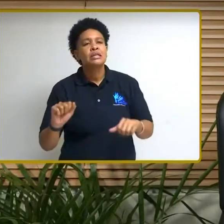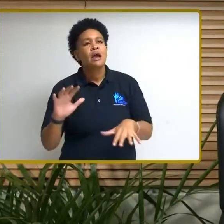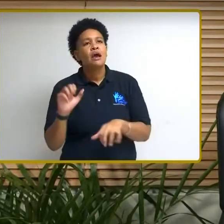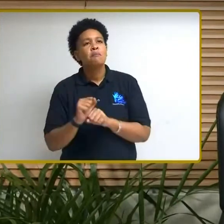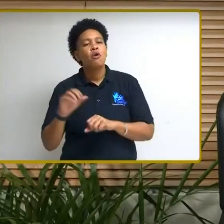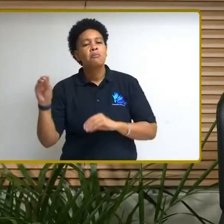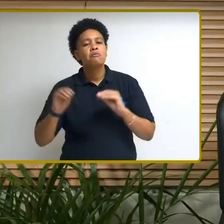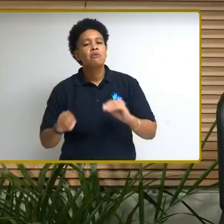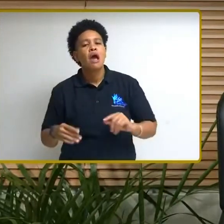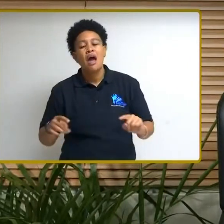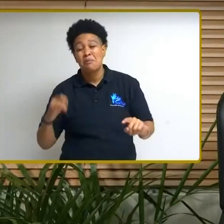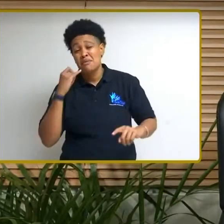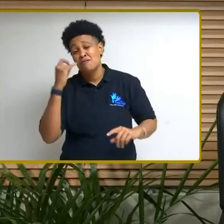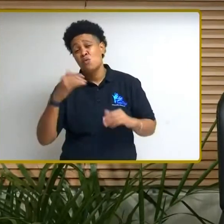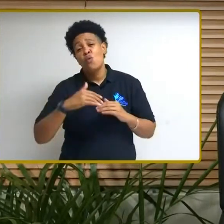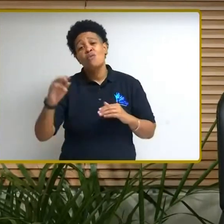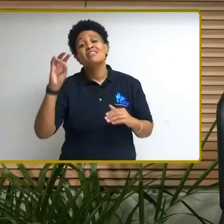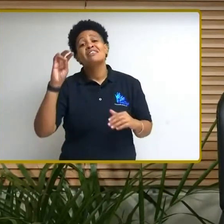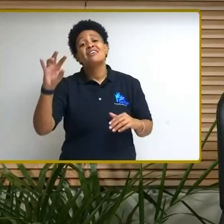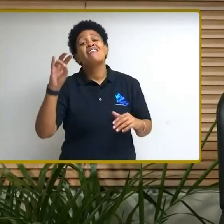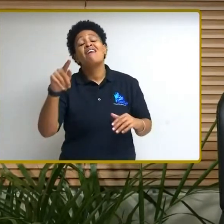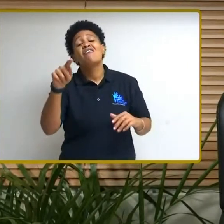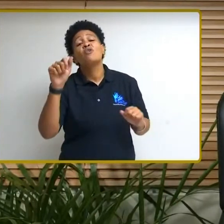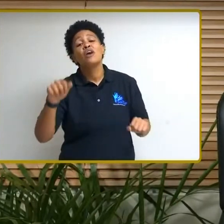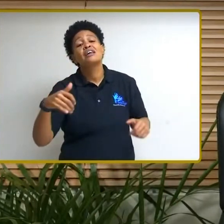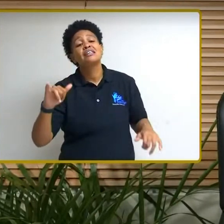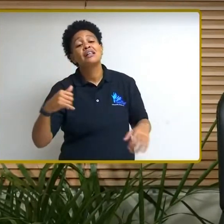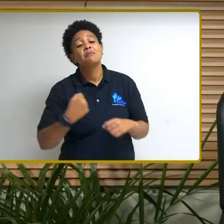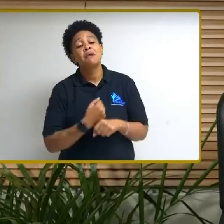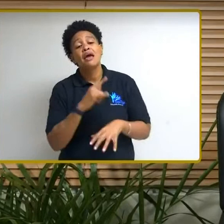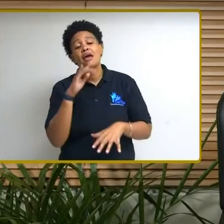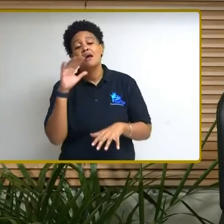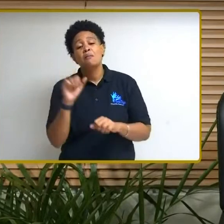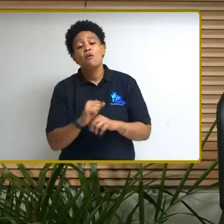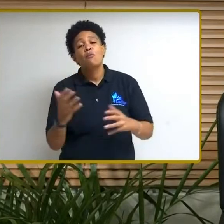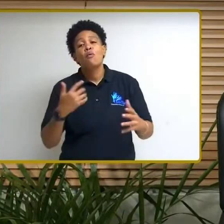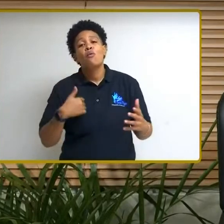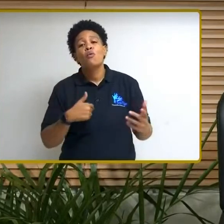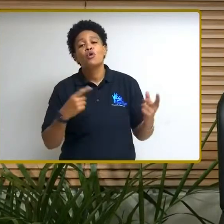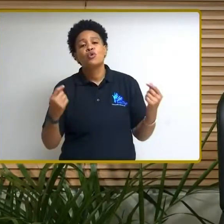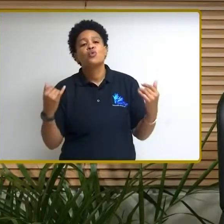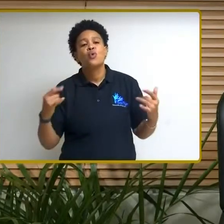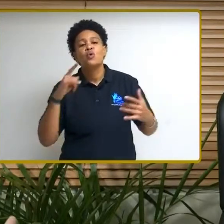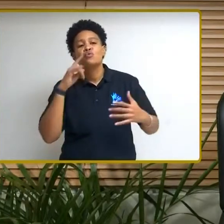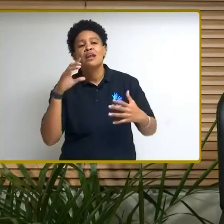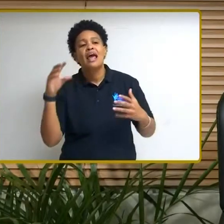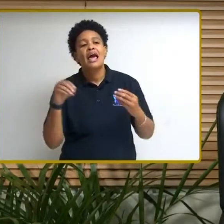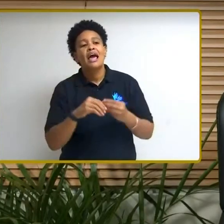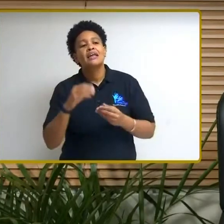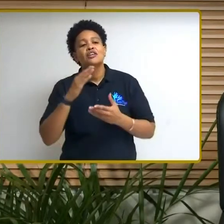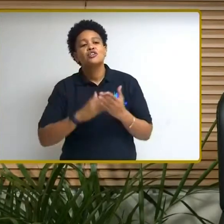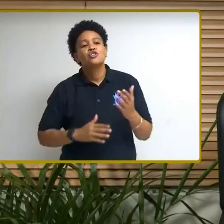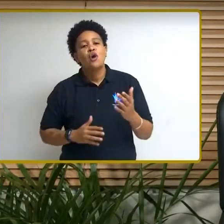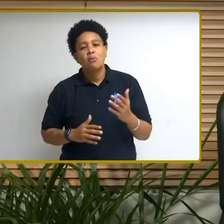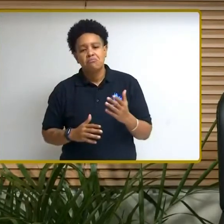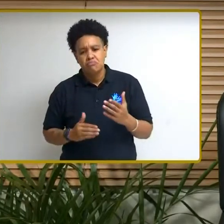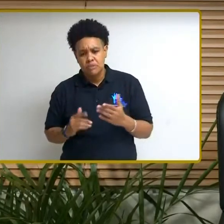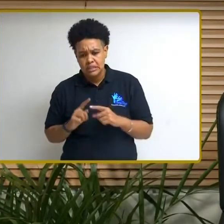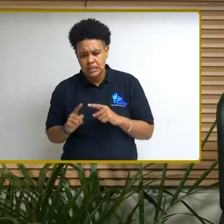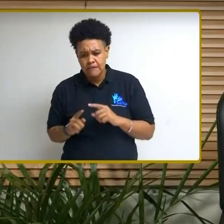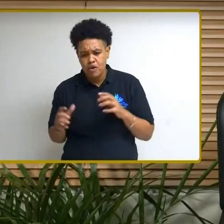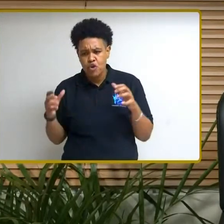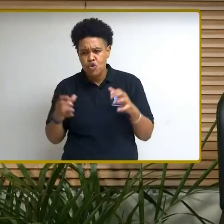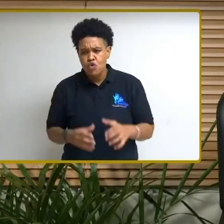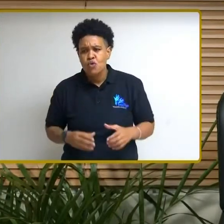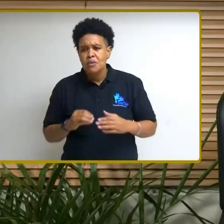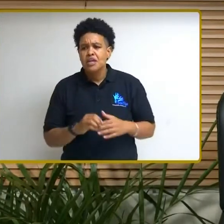appointment. If you're over 75, you can still make an appointment. What we're doing now is just adding some additional groups to